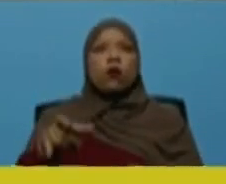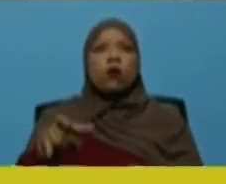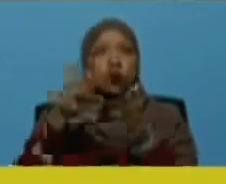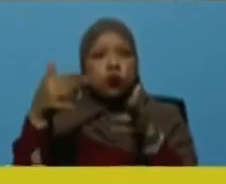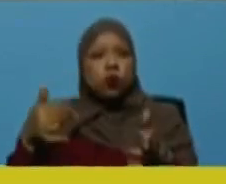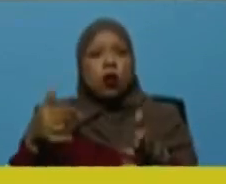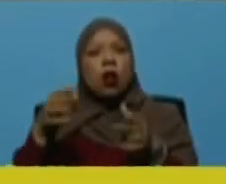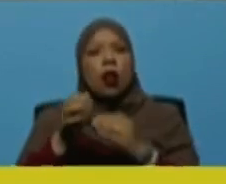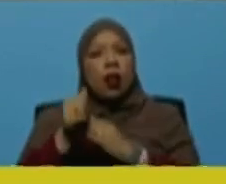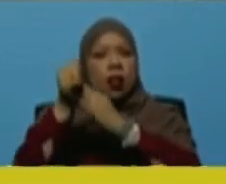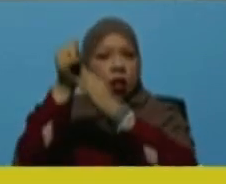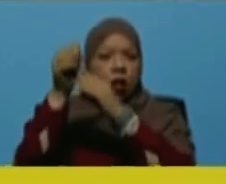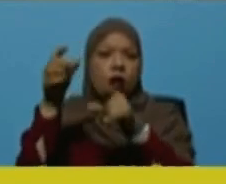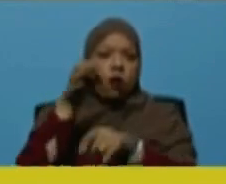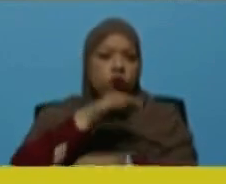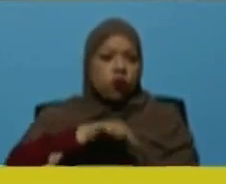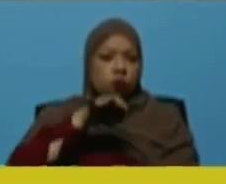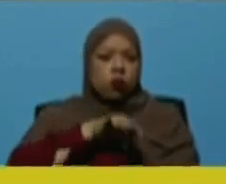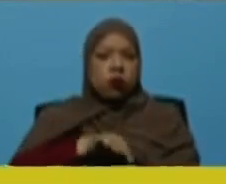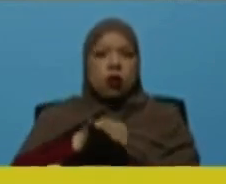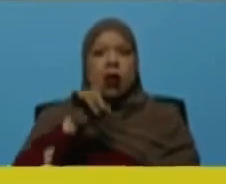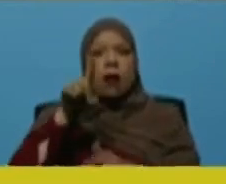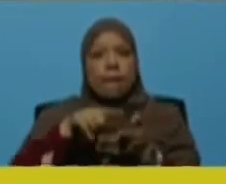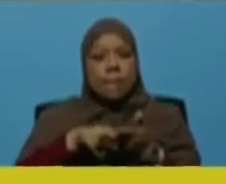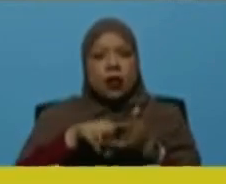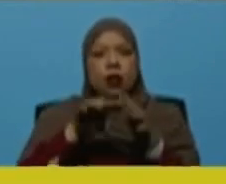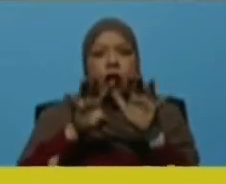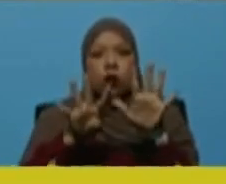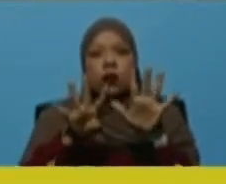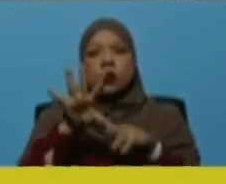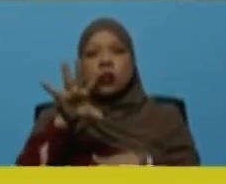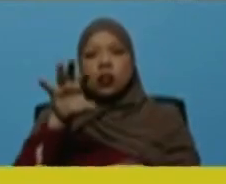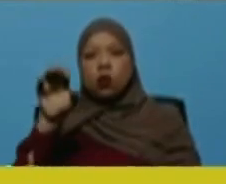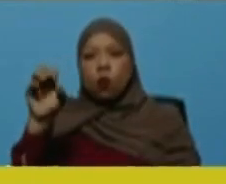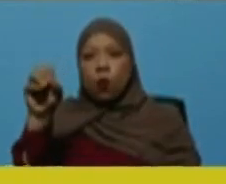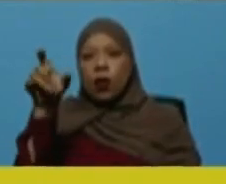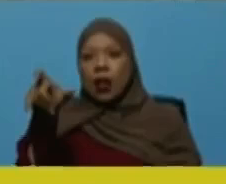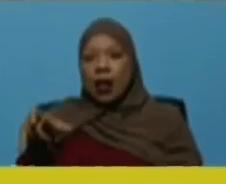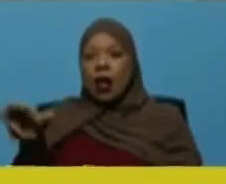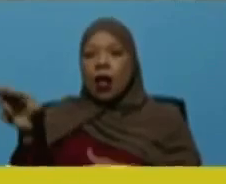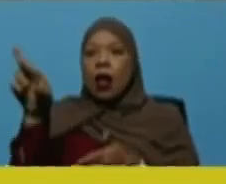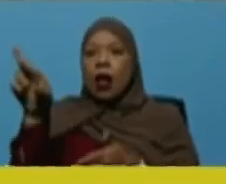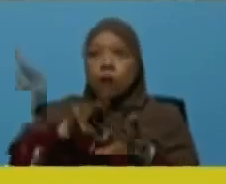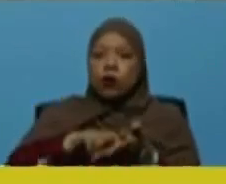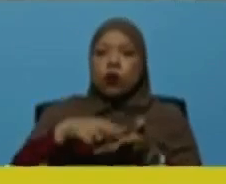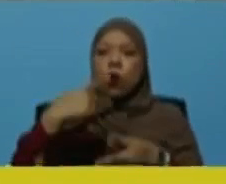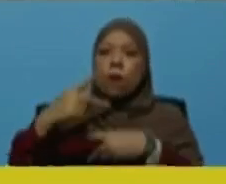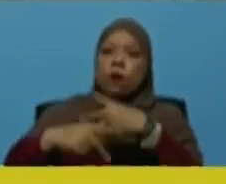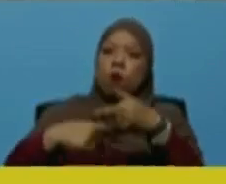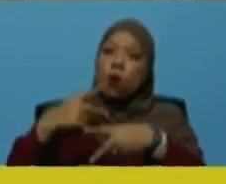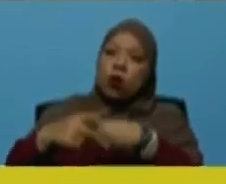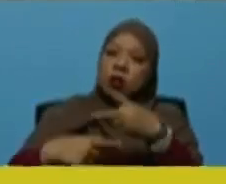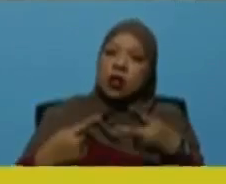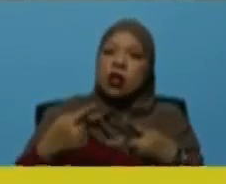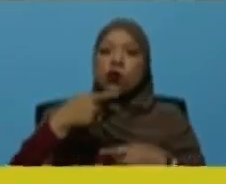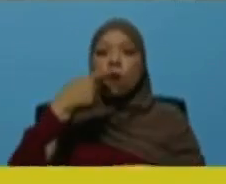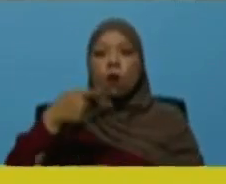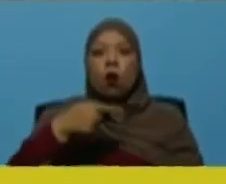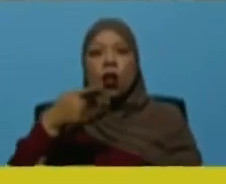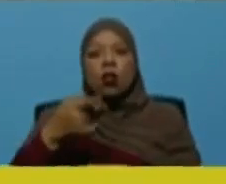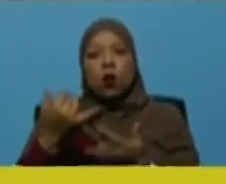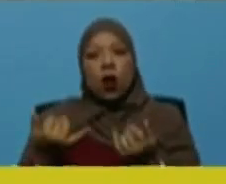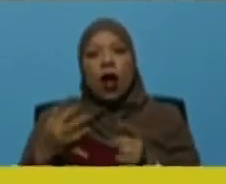was one of the great leaders for the 1950s on Venezuela to change processes by them.